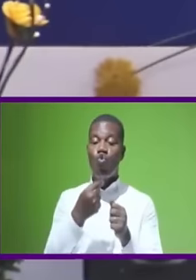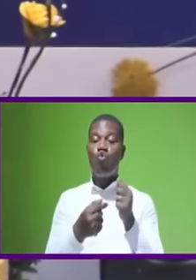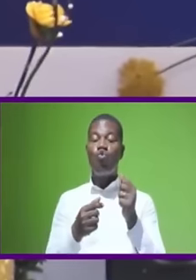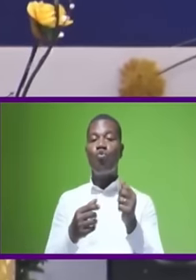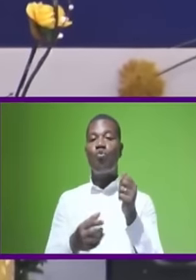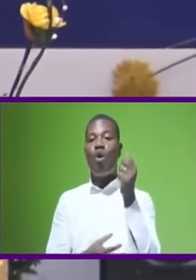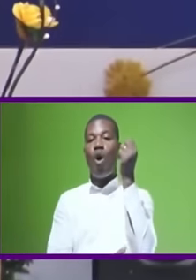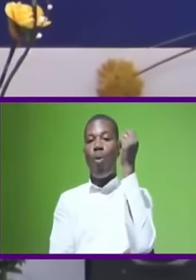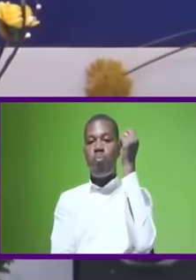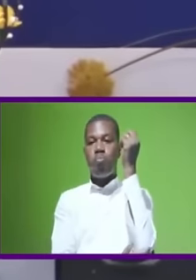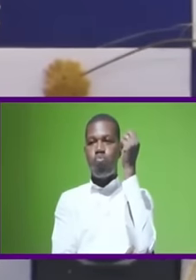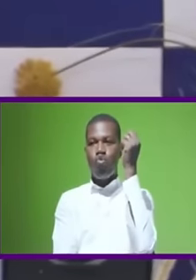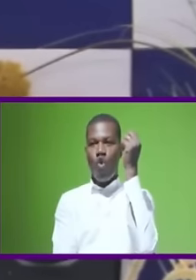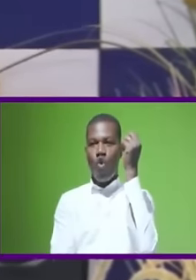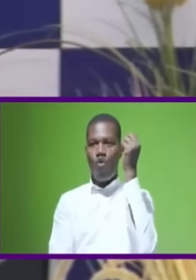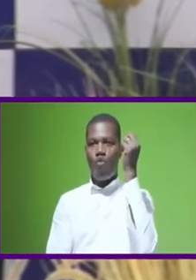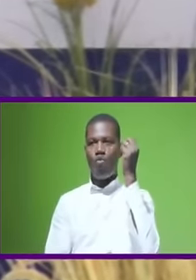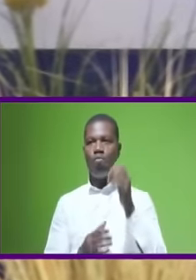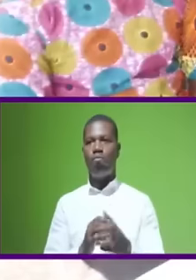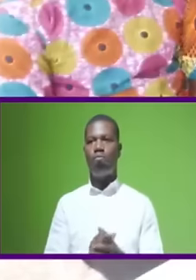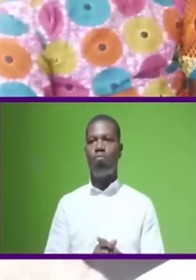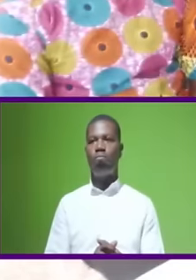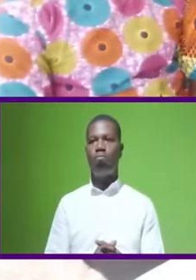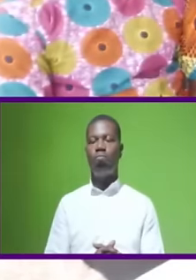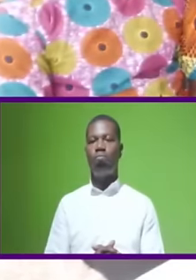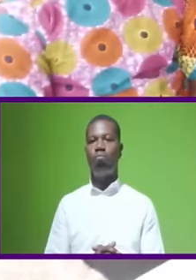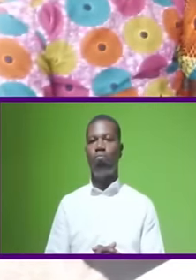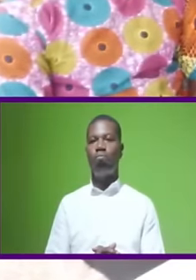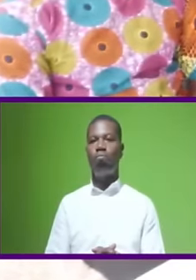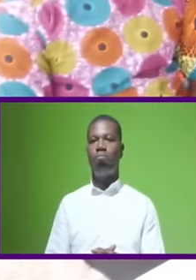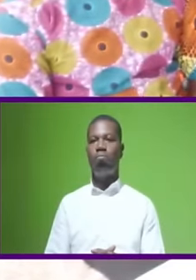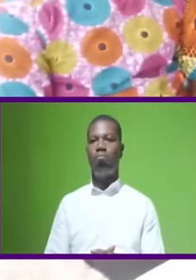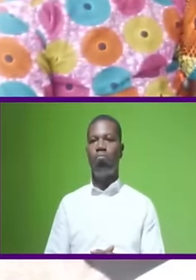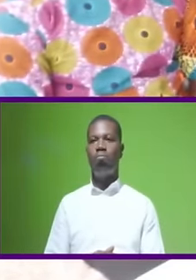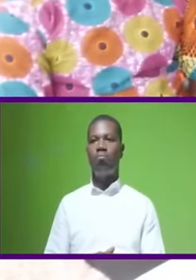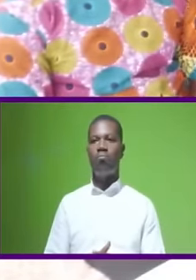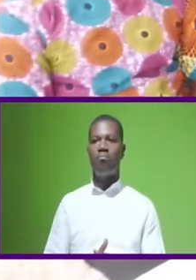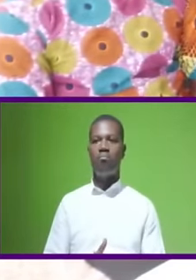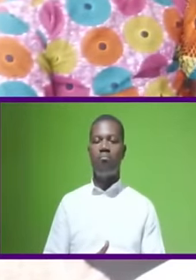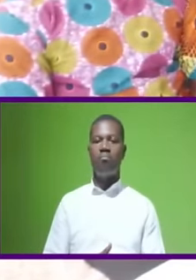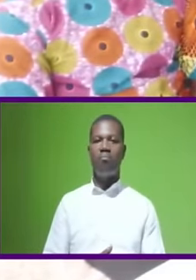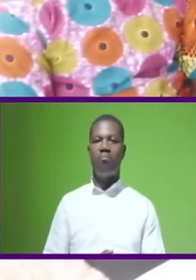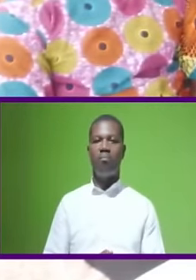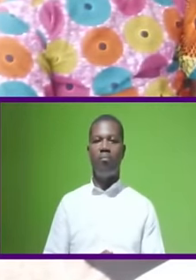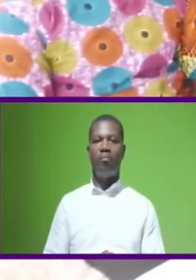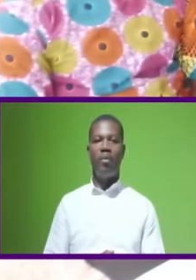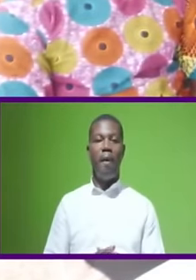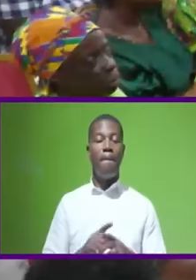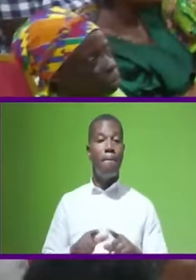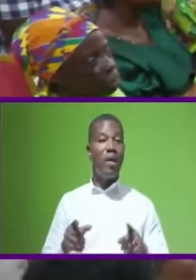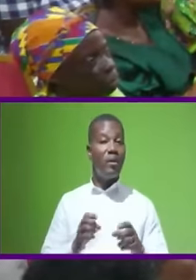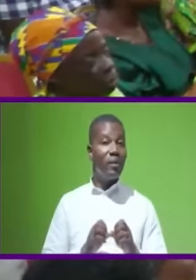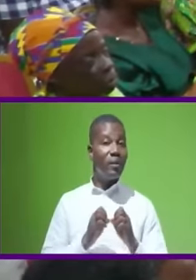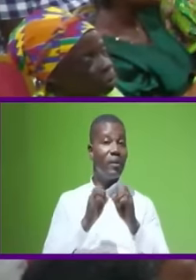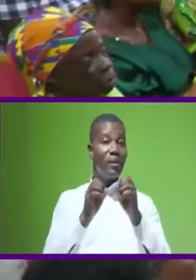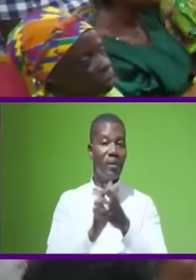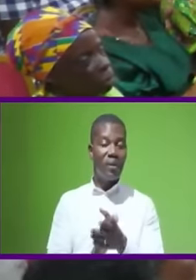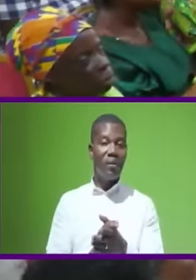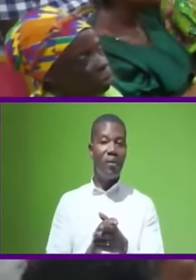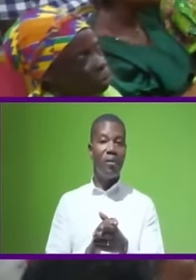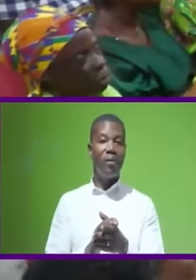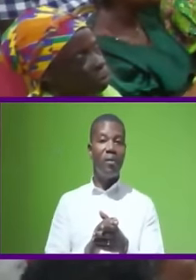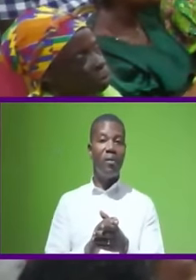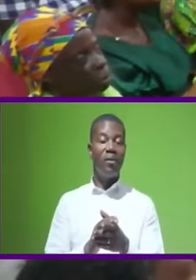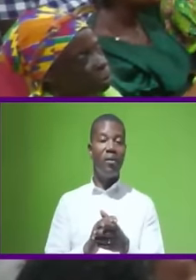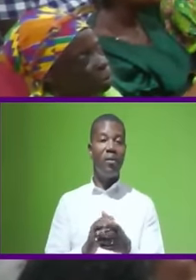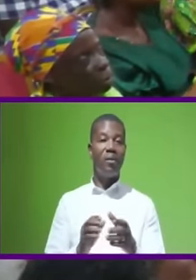It was given to the believers that were needy. Nothing preoccupied. At least you have been to move